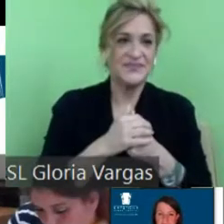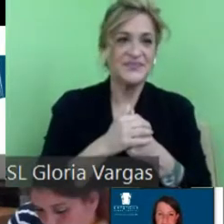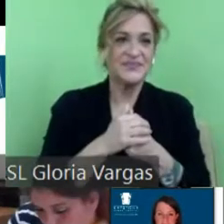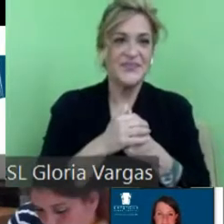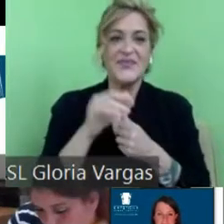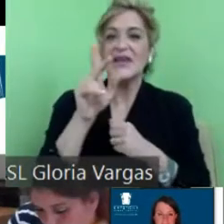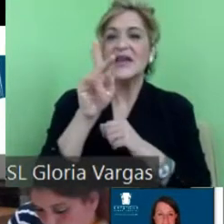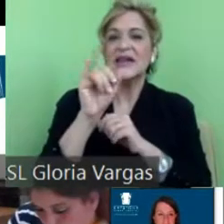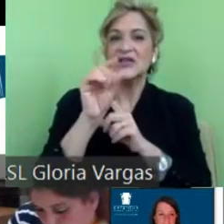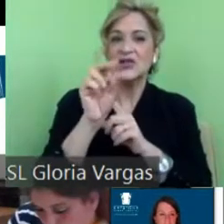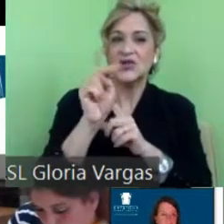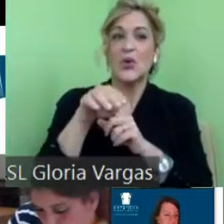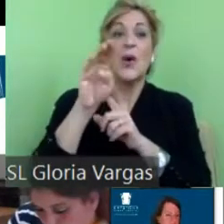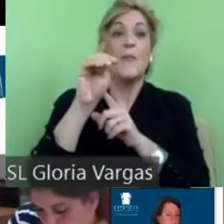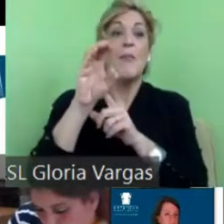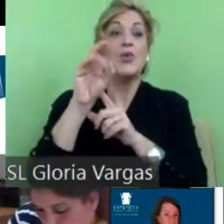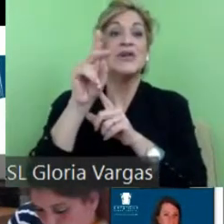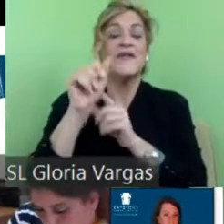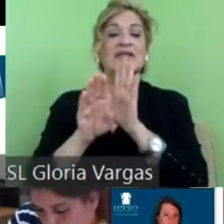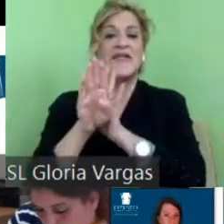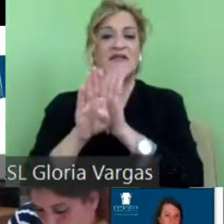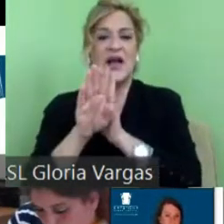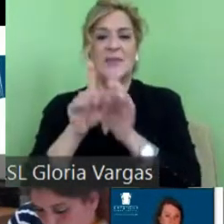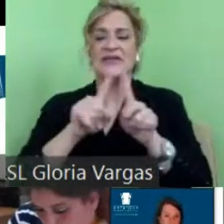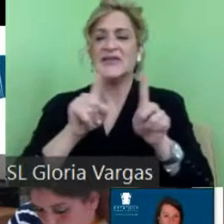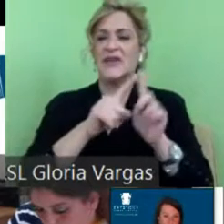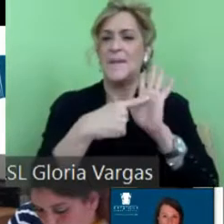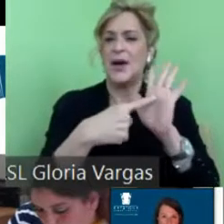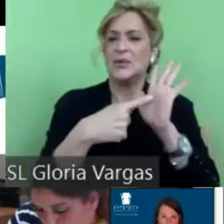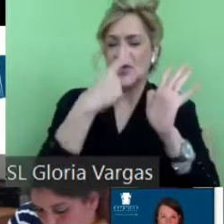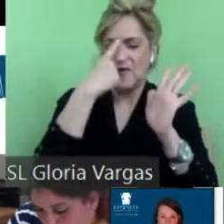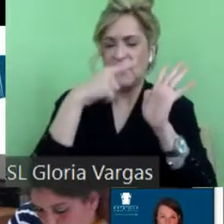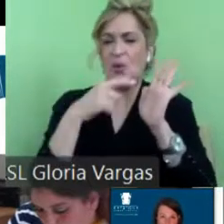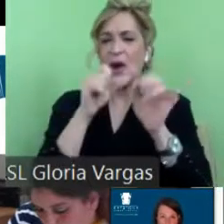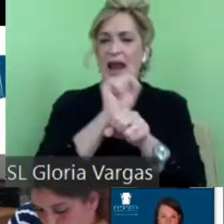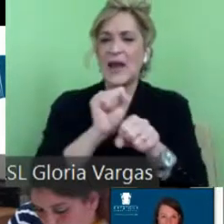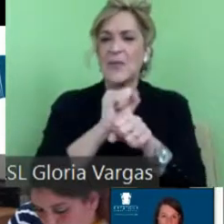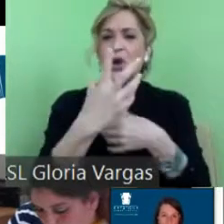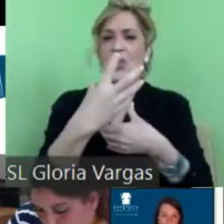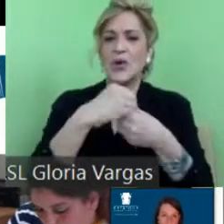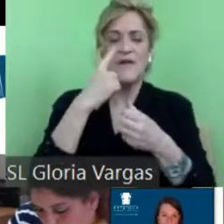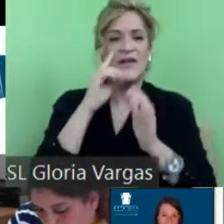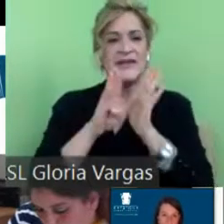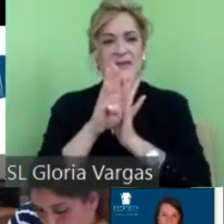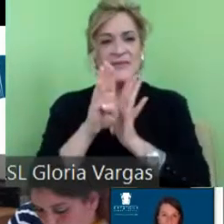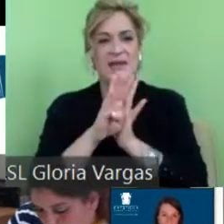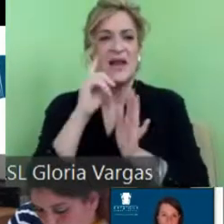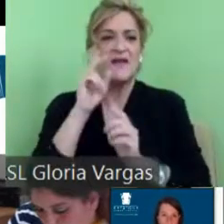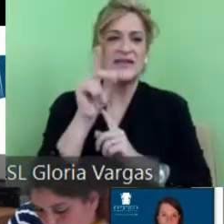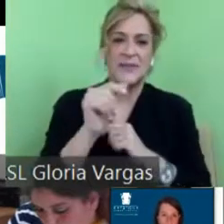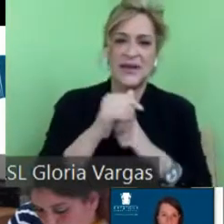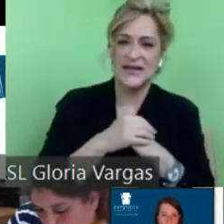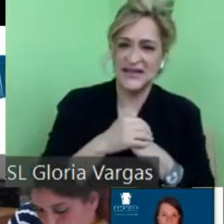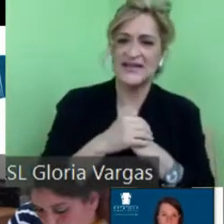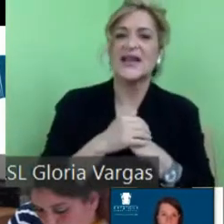Keystone Moldova developed several models of individual support for labor inclusion of persons with developmental disabilities. To